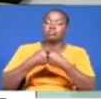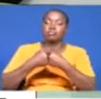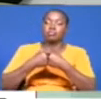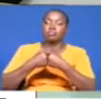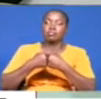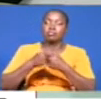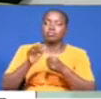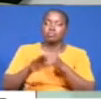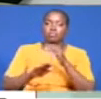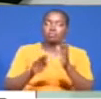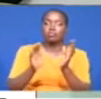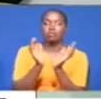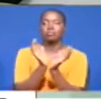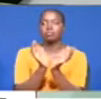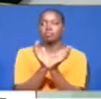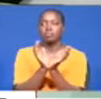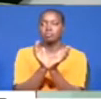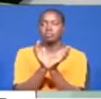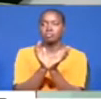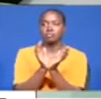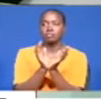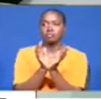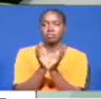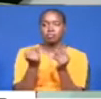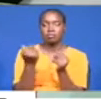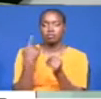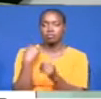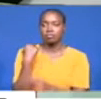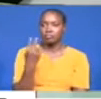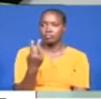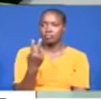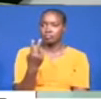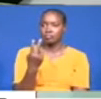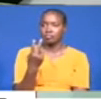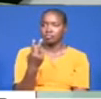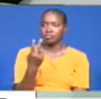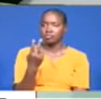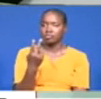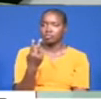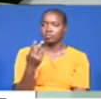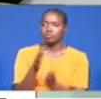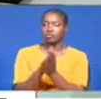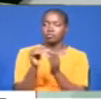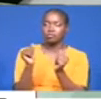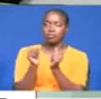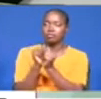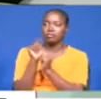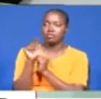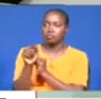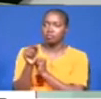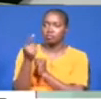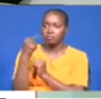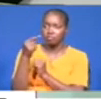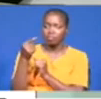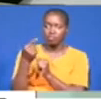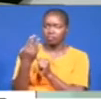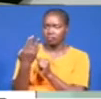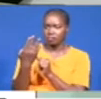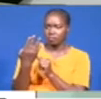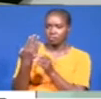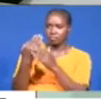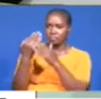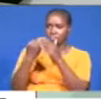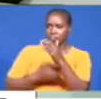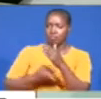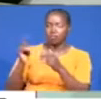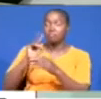Stadium. Ulinzi Sharks maintains their second position on the league standings with 10 points, 4 behind Nairobi